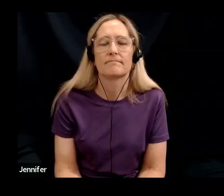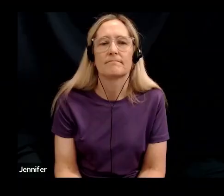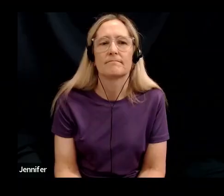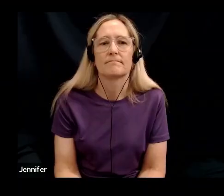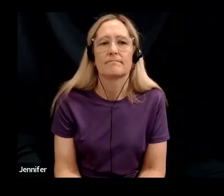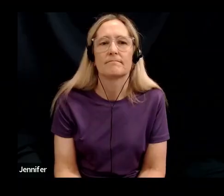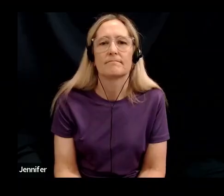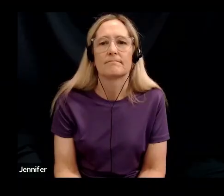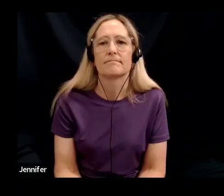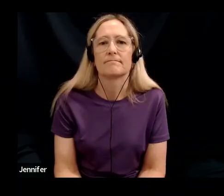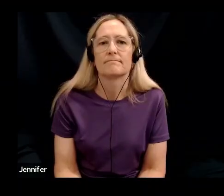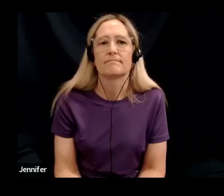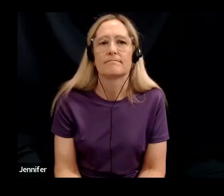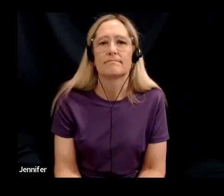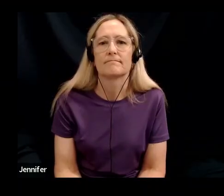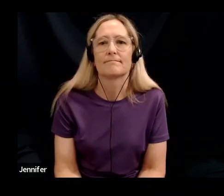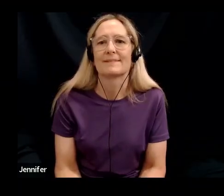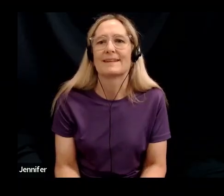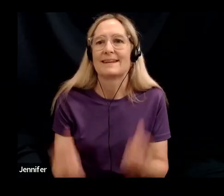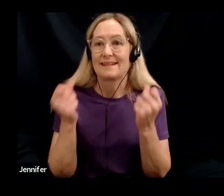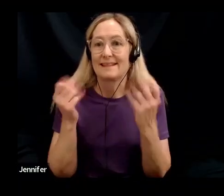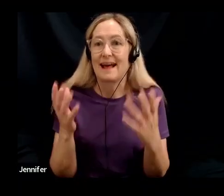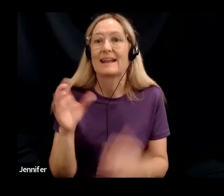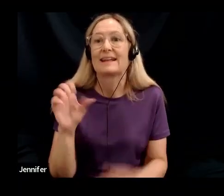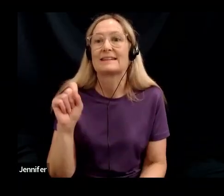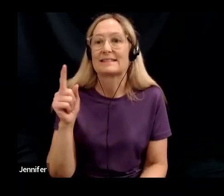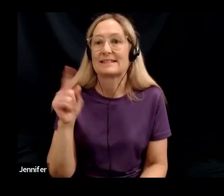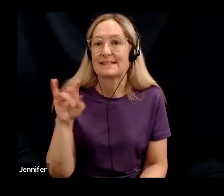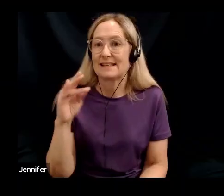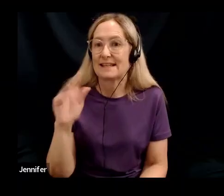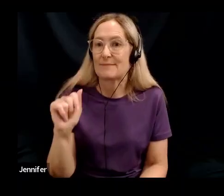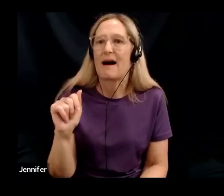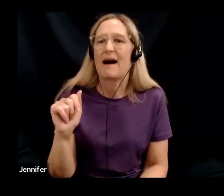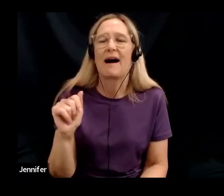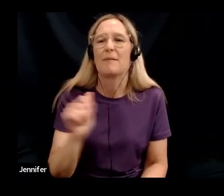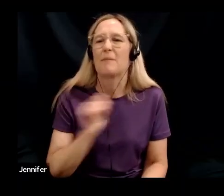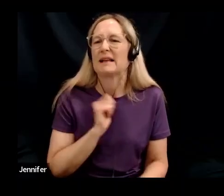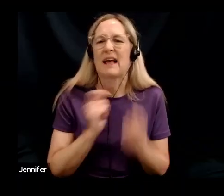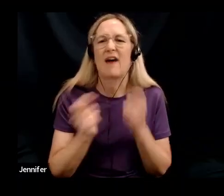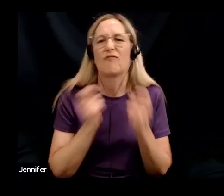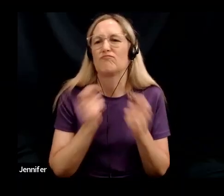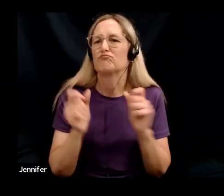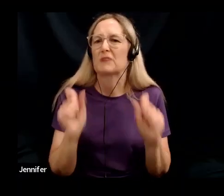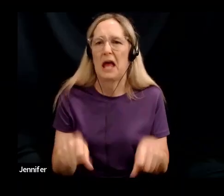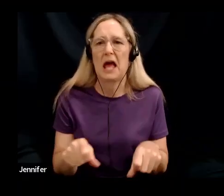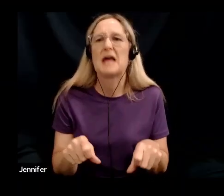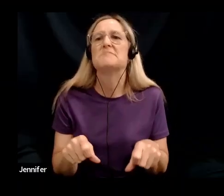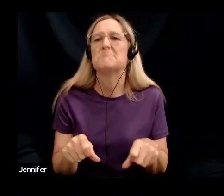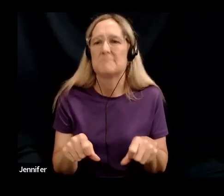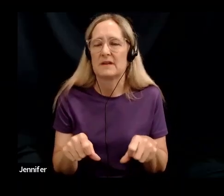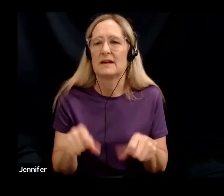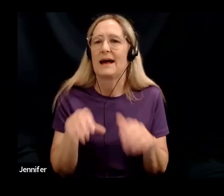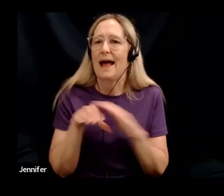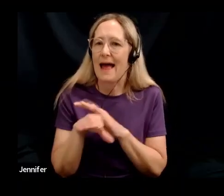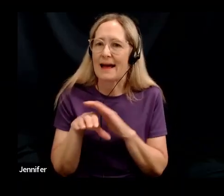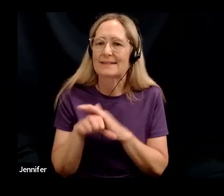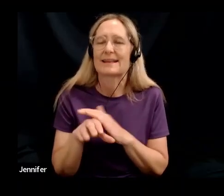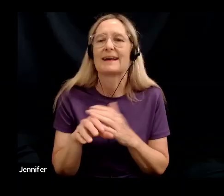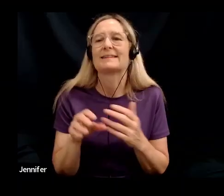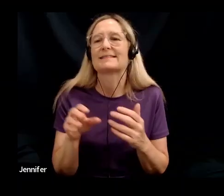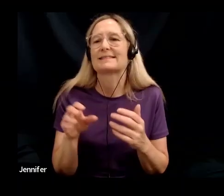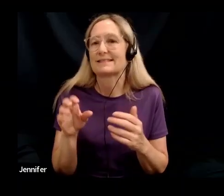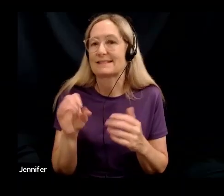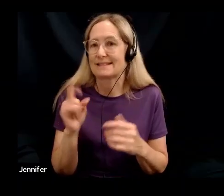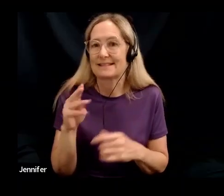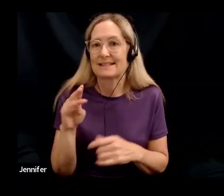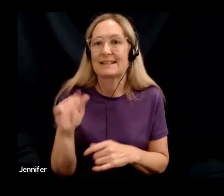All right, yeah, I see a lot of stigma. They feel they can manage it, access, stigma. Yeah,